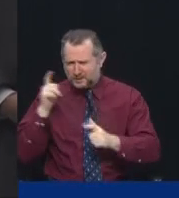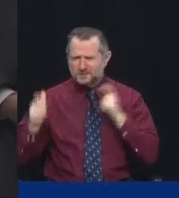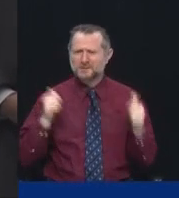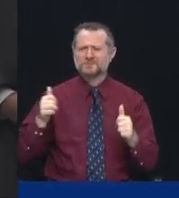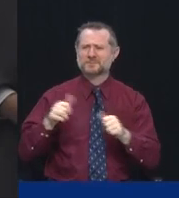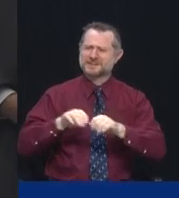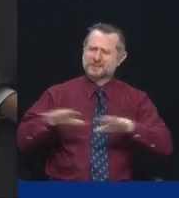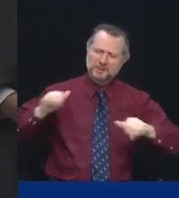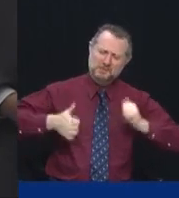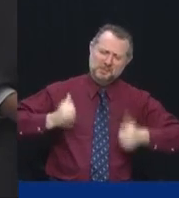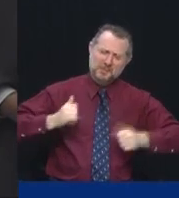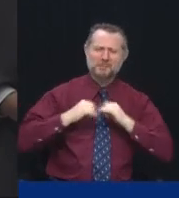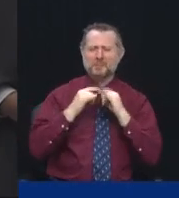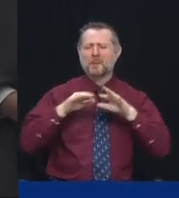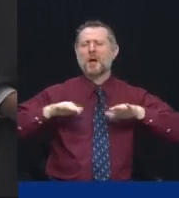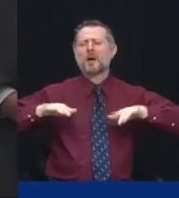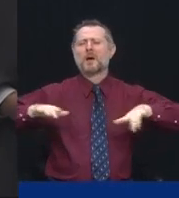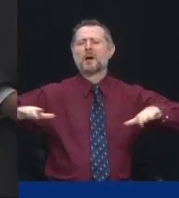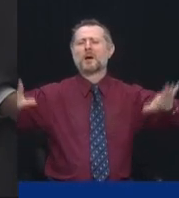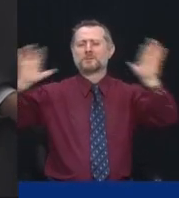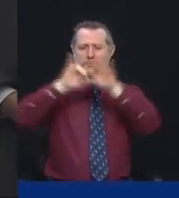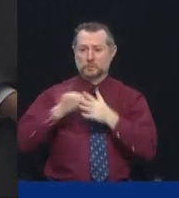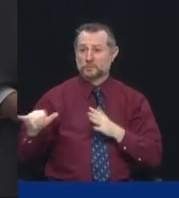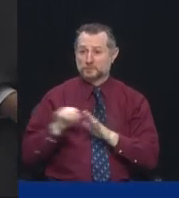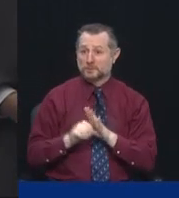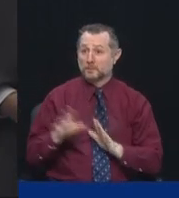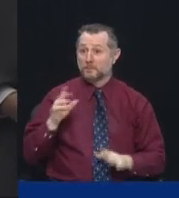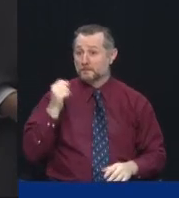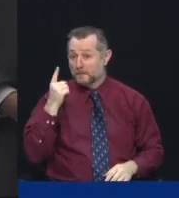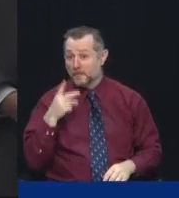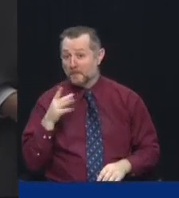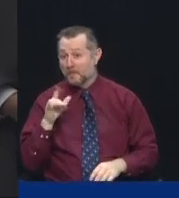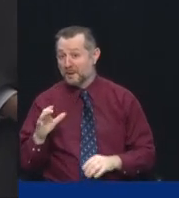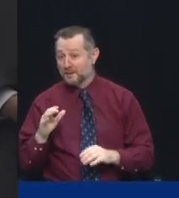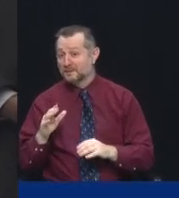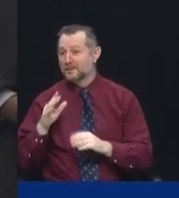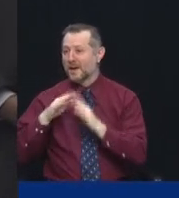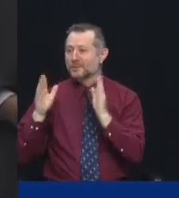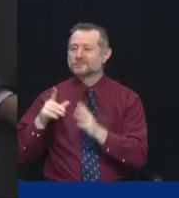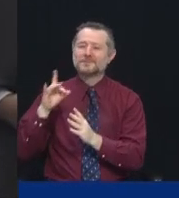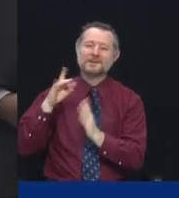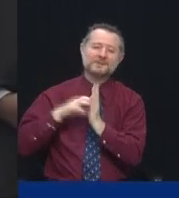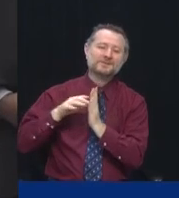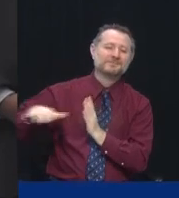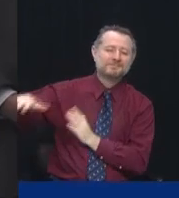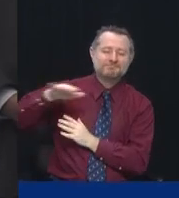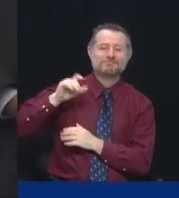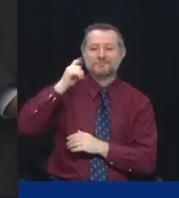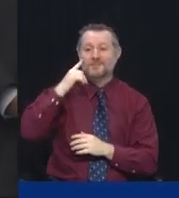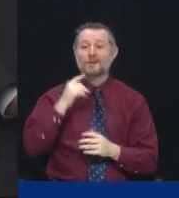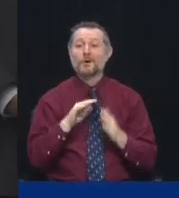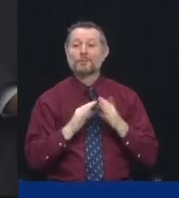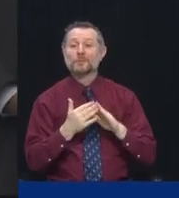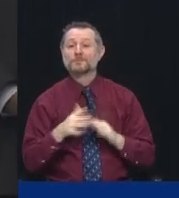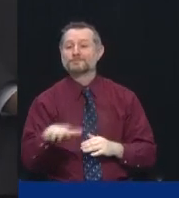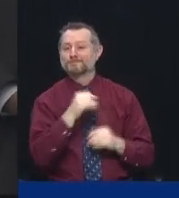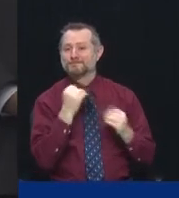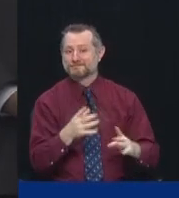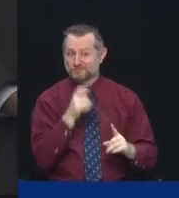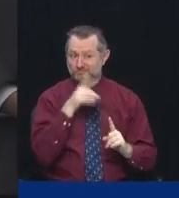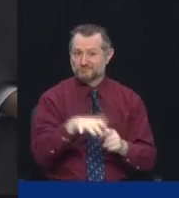Pop-up centers, we're going into public housing, we're going into hard-hit communities, mass vaccination sites. We have